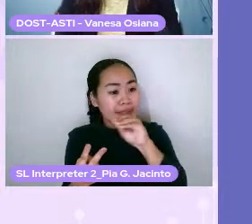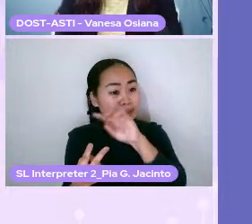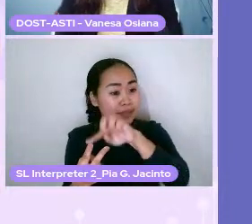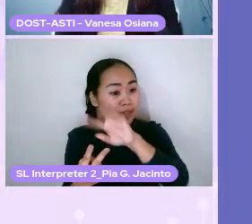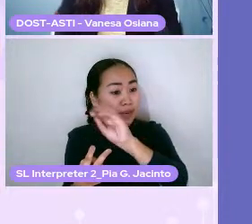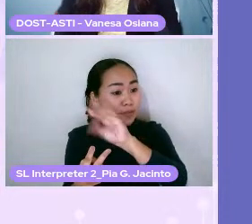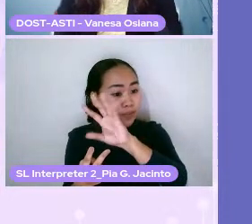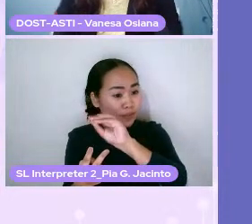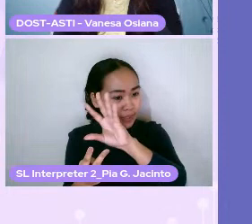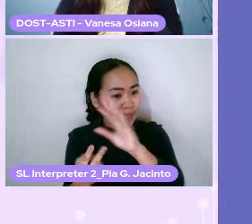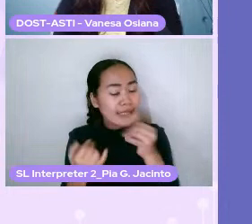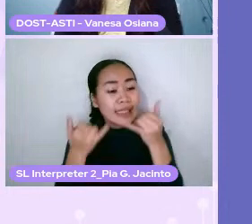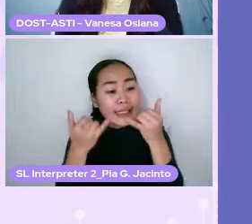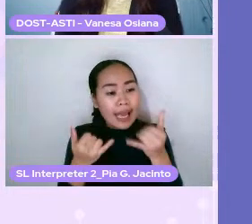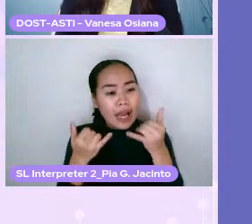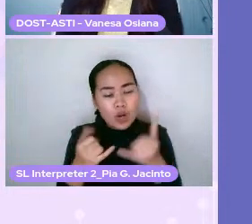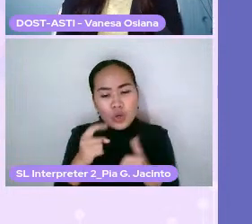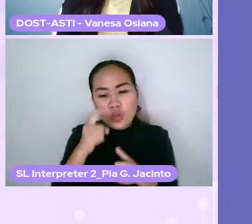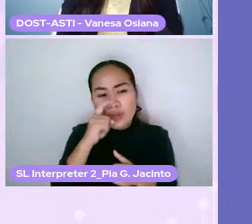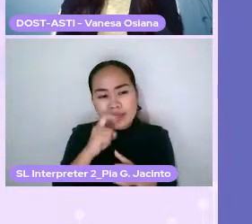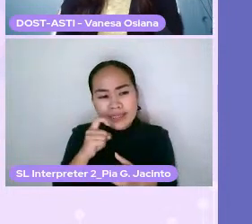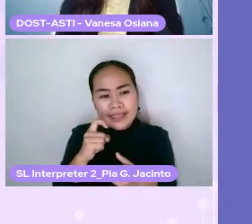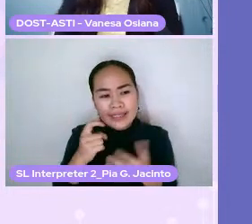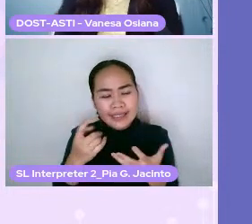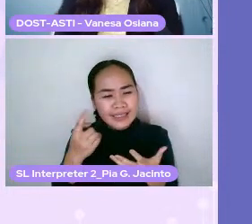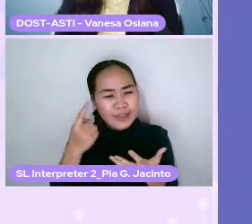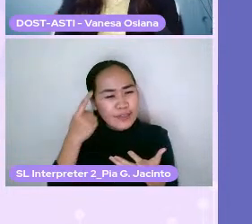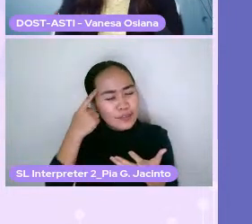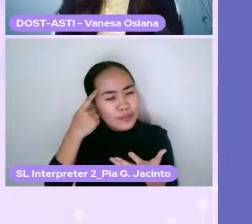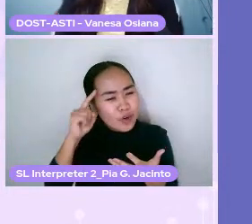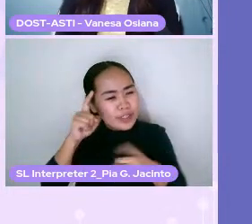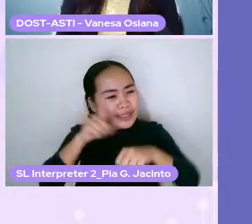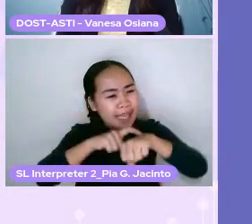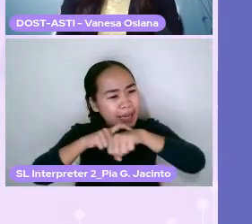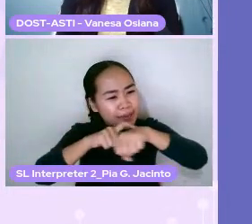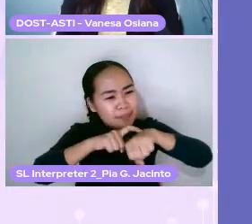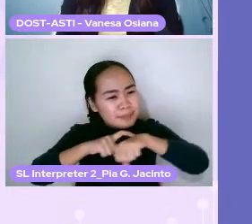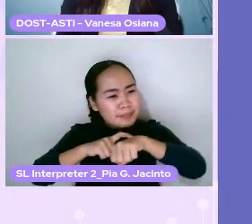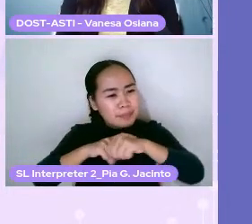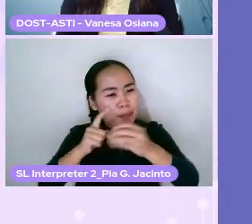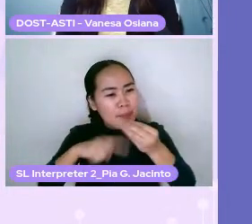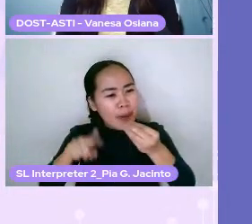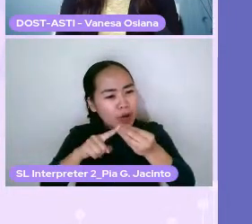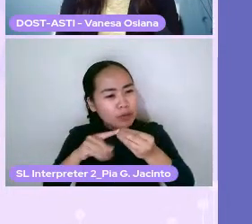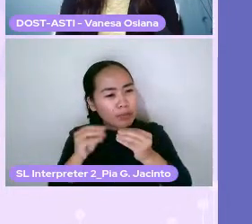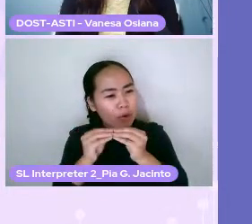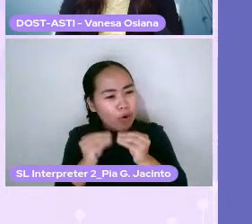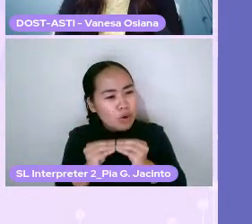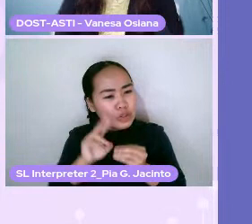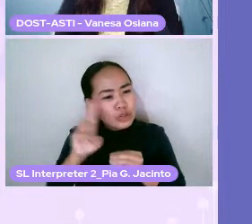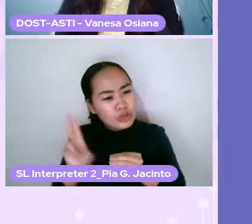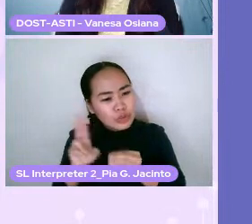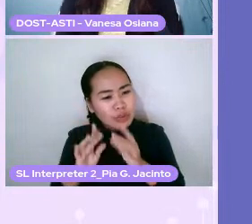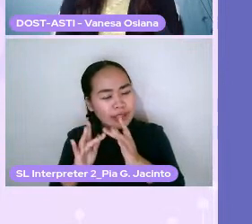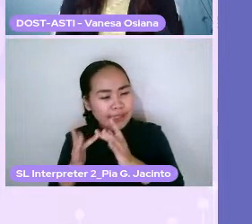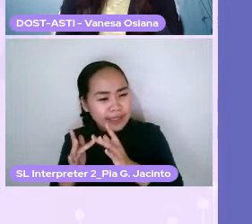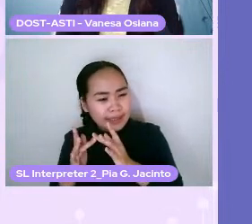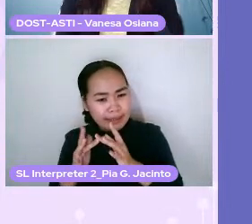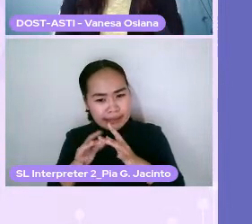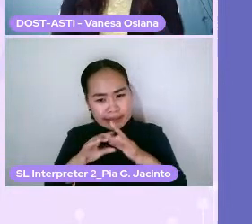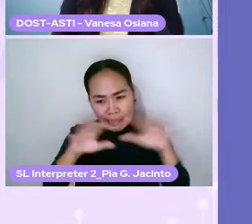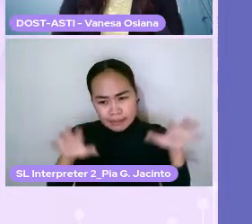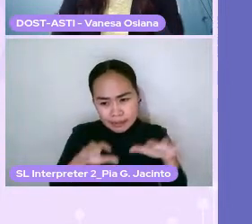we call, digital era. To harness their skills, we expose them for activities like